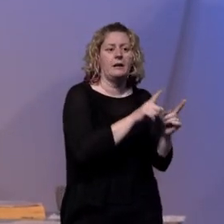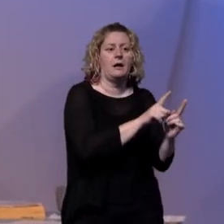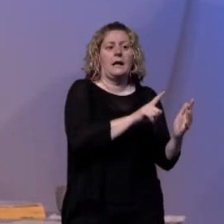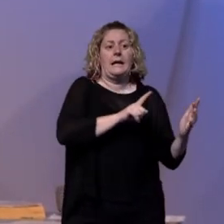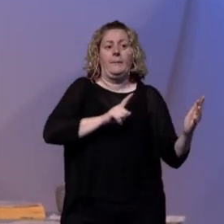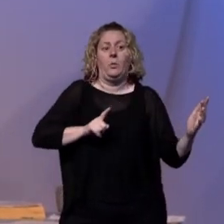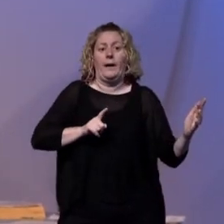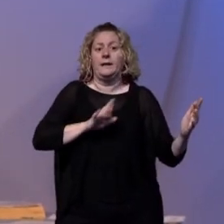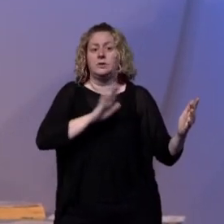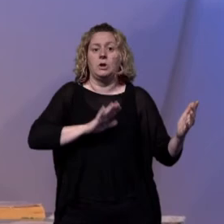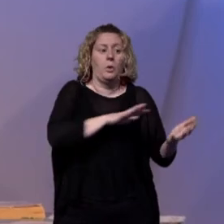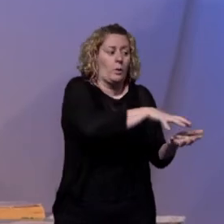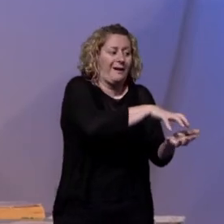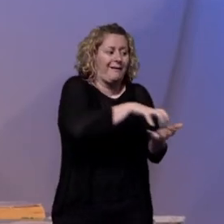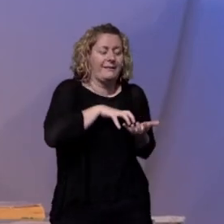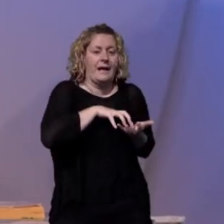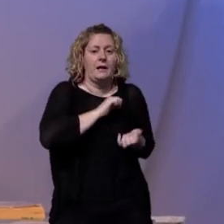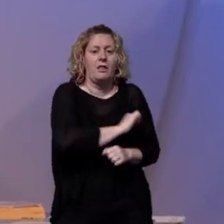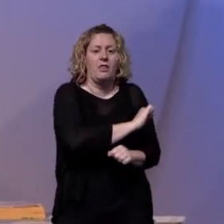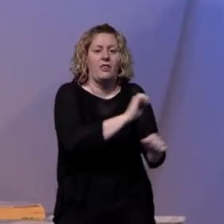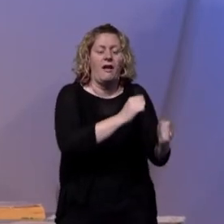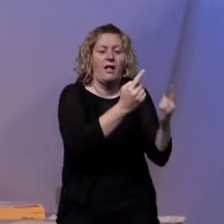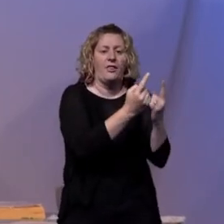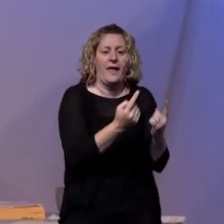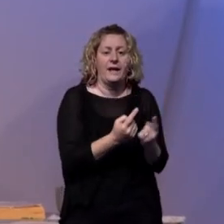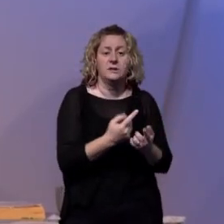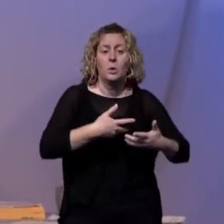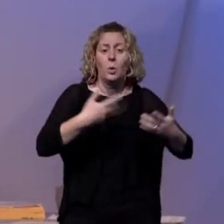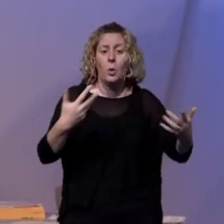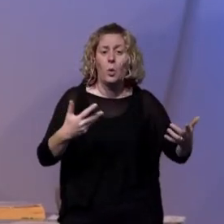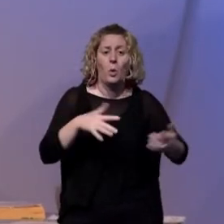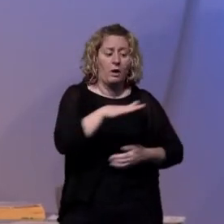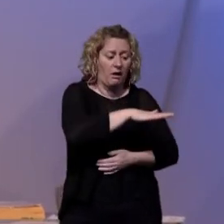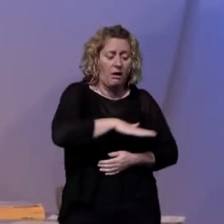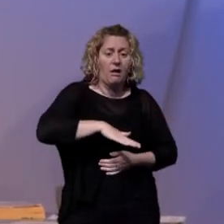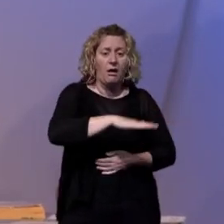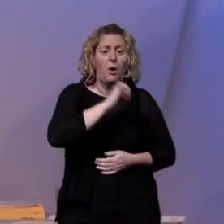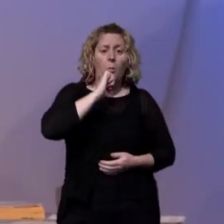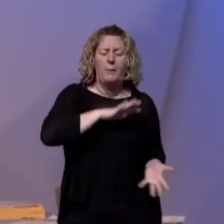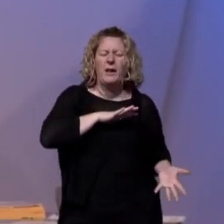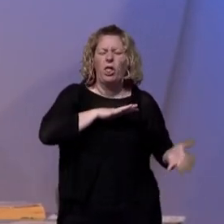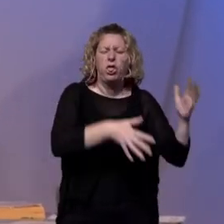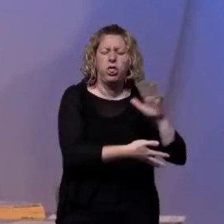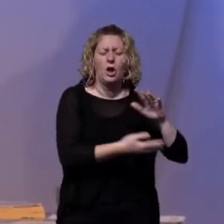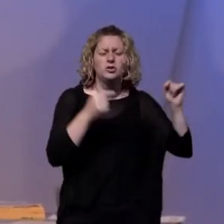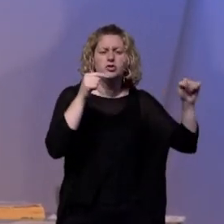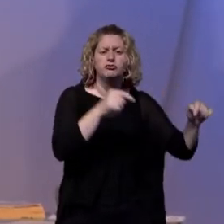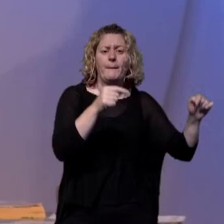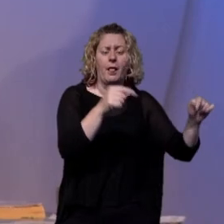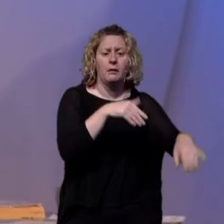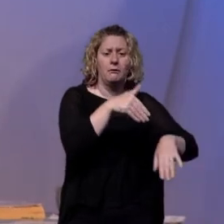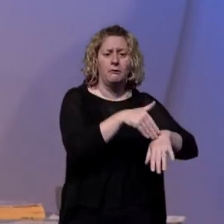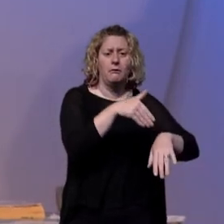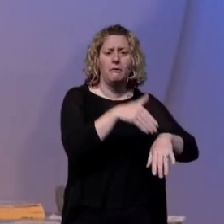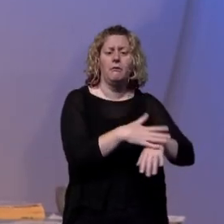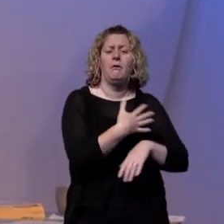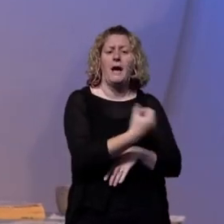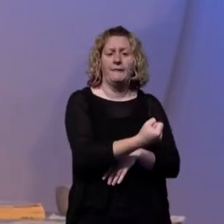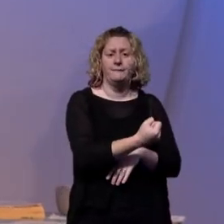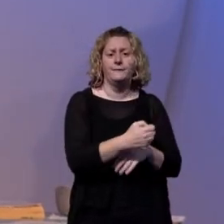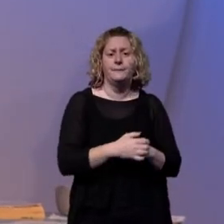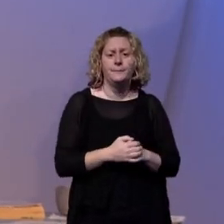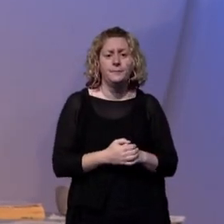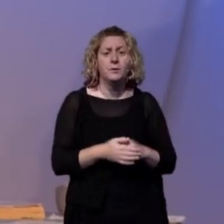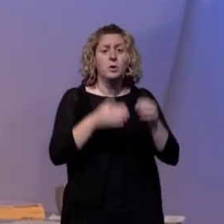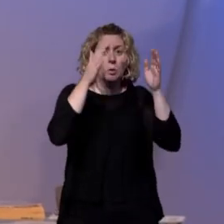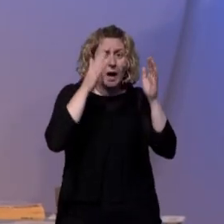by taking any of them. Otherwise, you'll make the camp of Israel liable to destruction and bring trouble on it. You've got